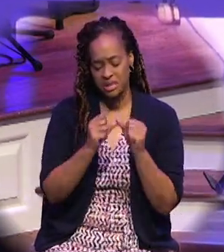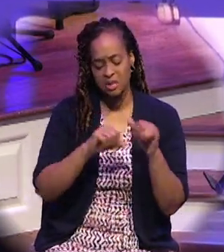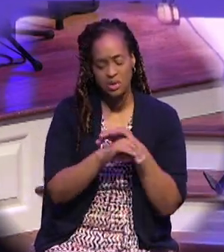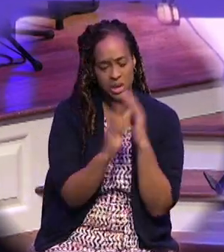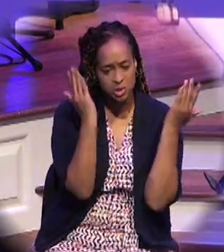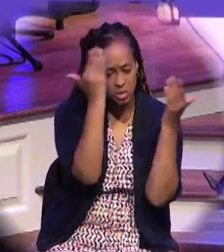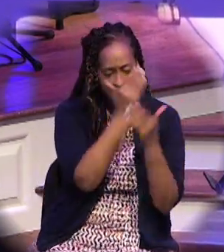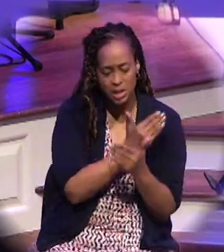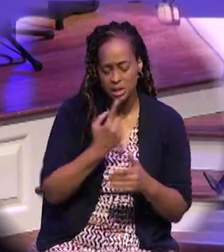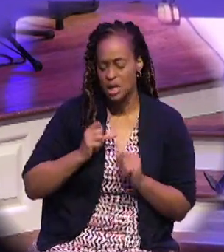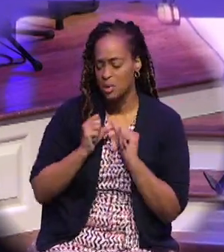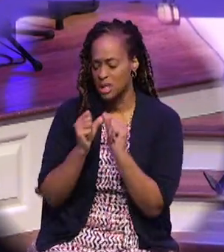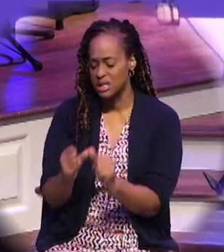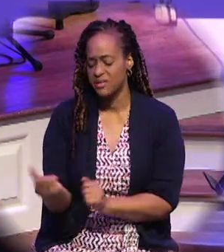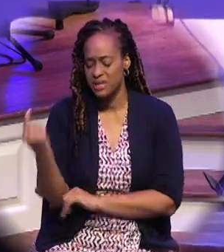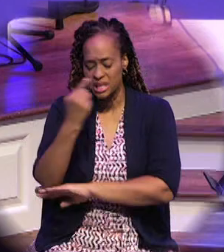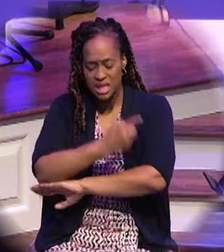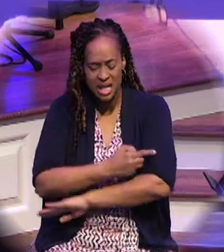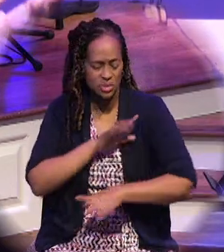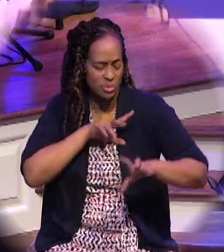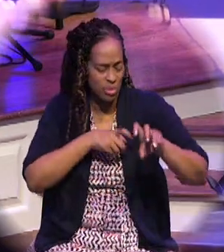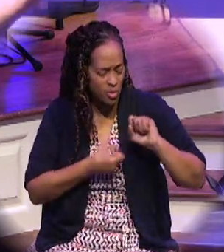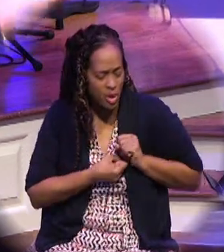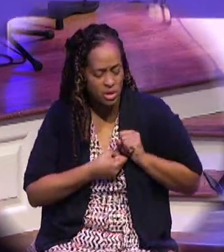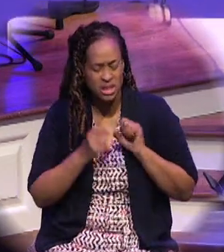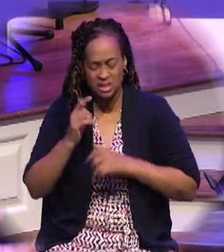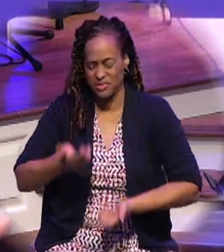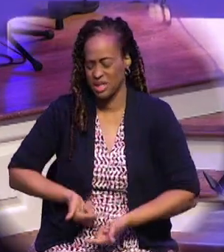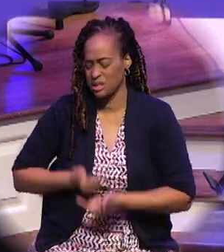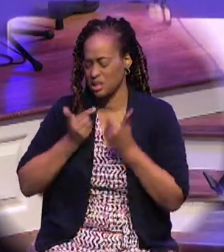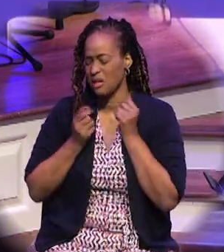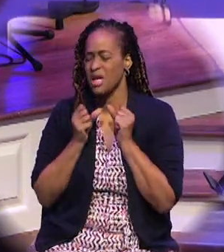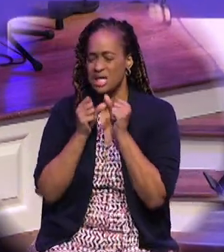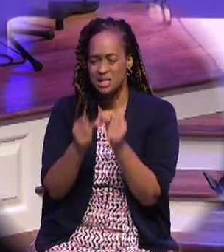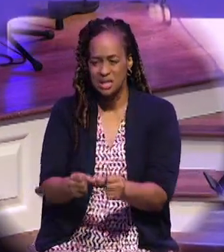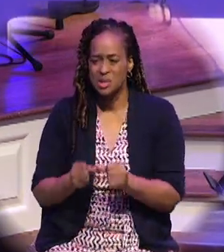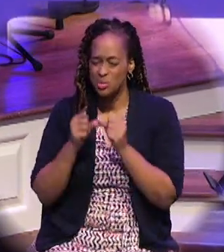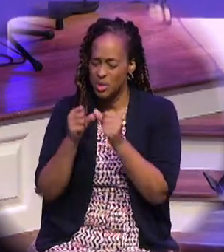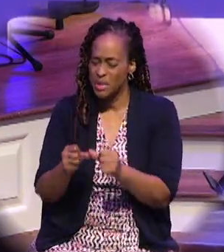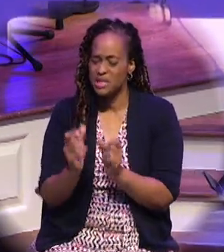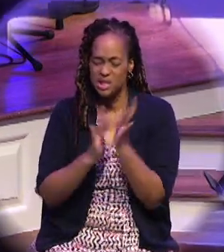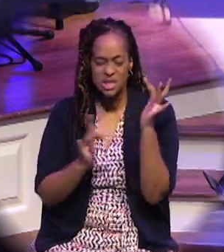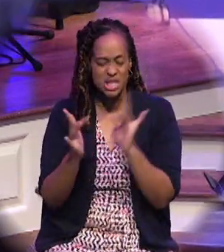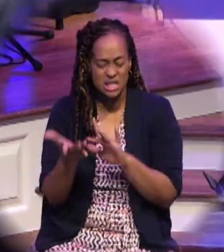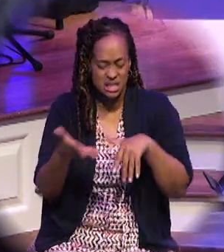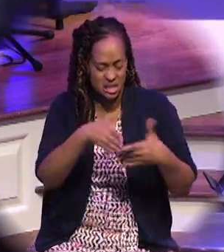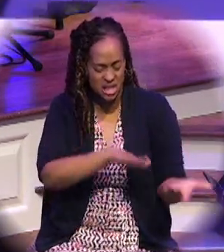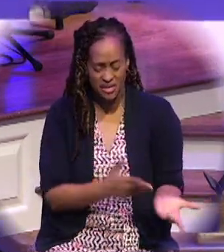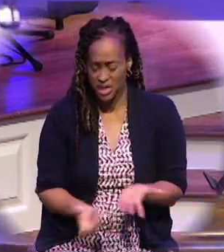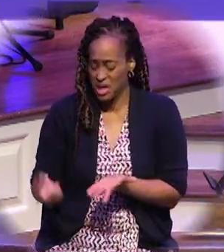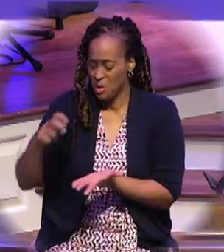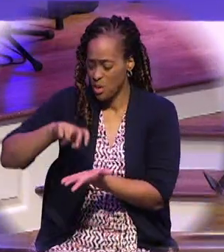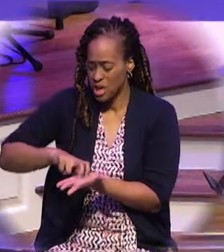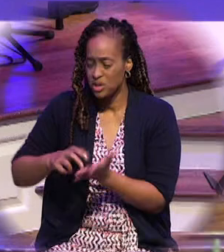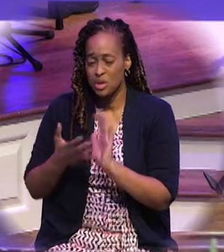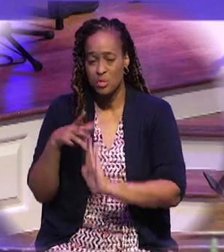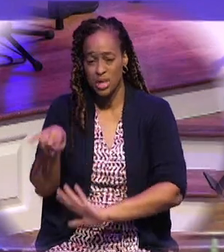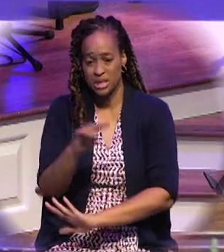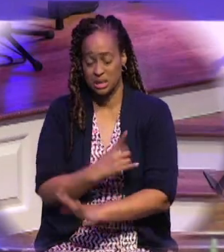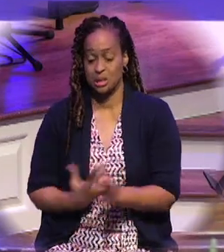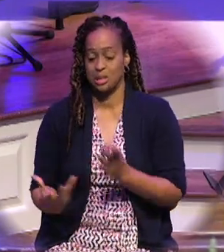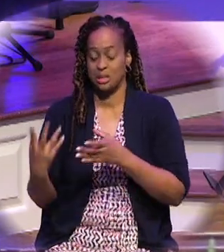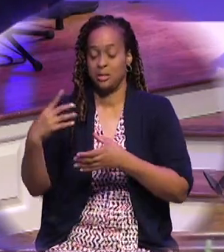days. We live in days where the brokenness of this life still remains. Jesus' death and resurrection was an